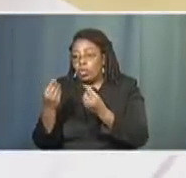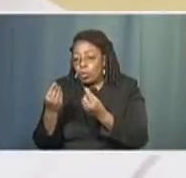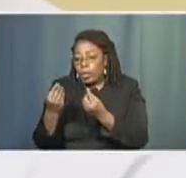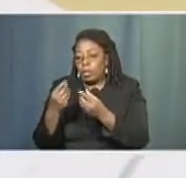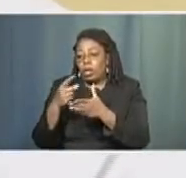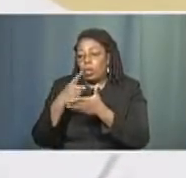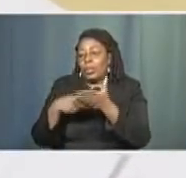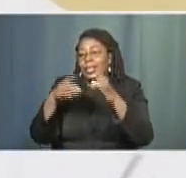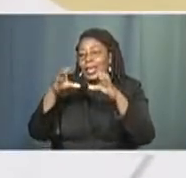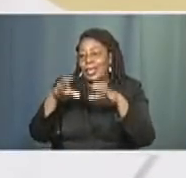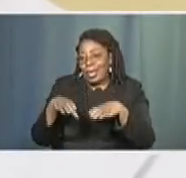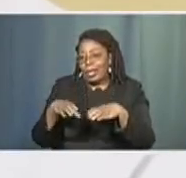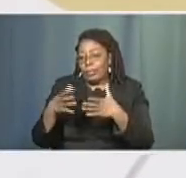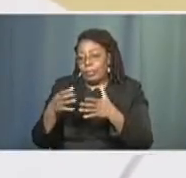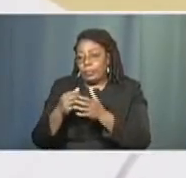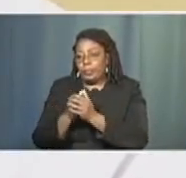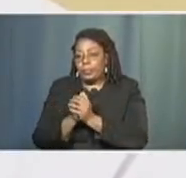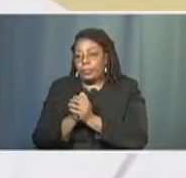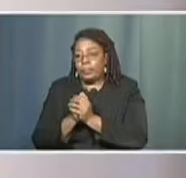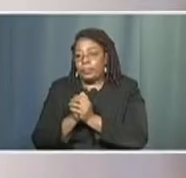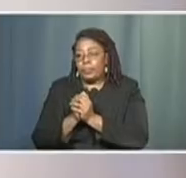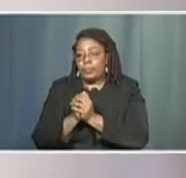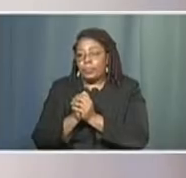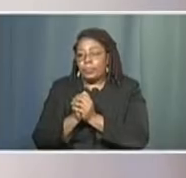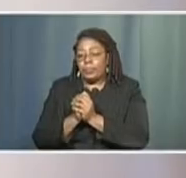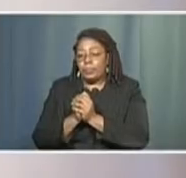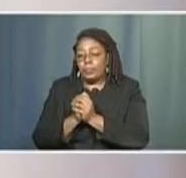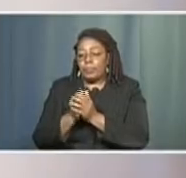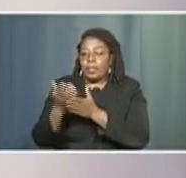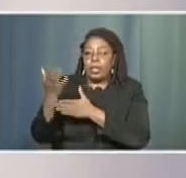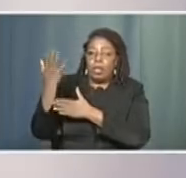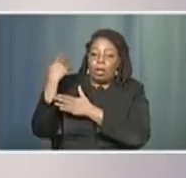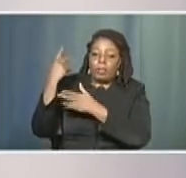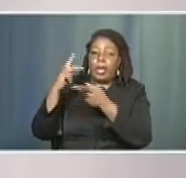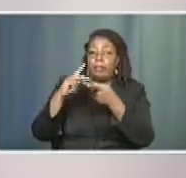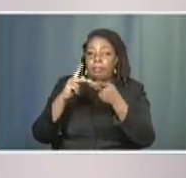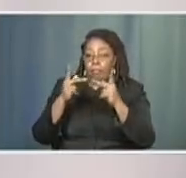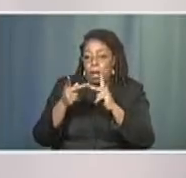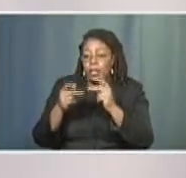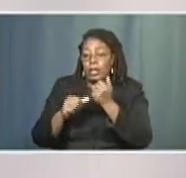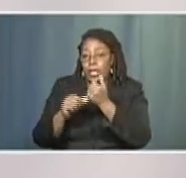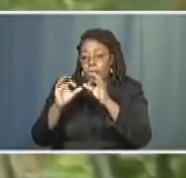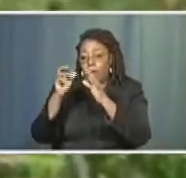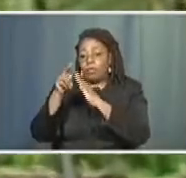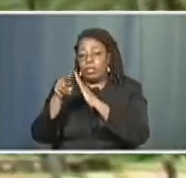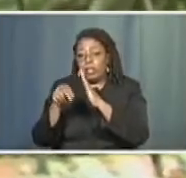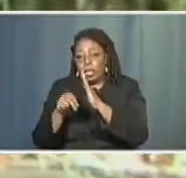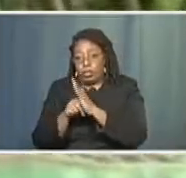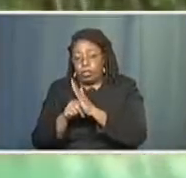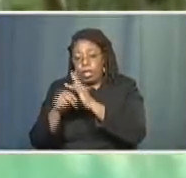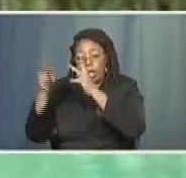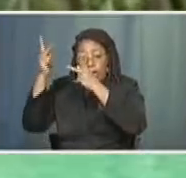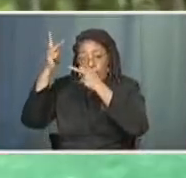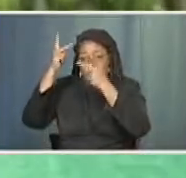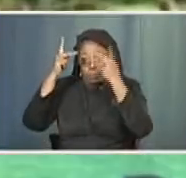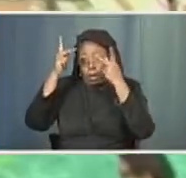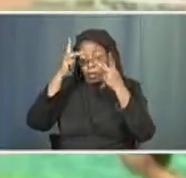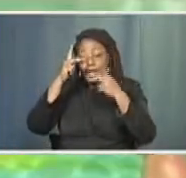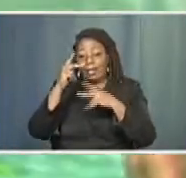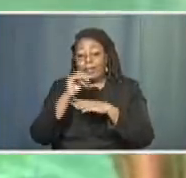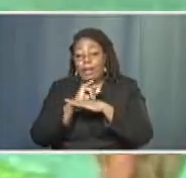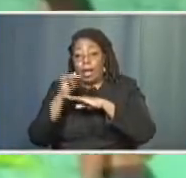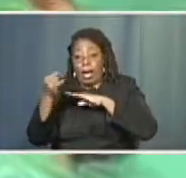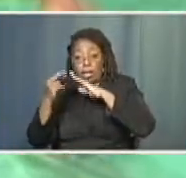really difficult circumstances. A longtime partner of the Bahamas AIDS Foundation is the Paradise Island Atlantis